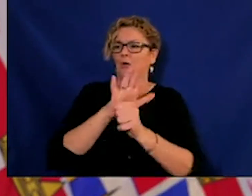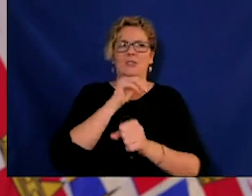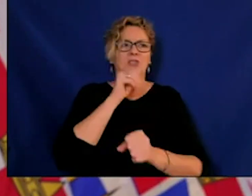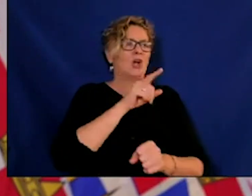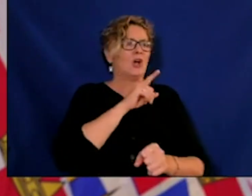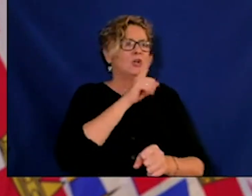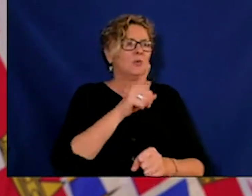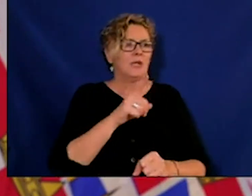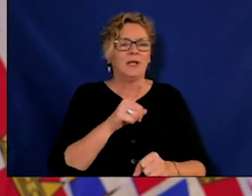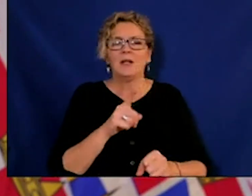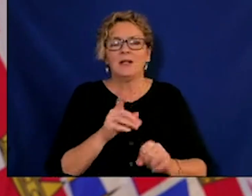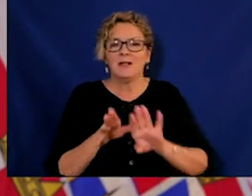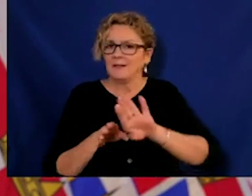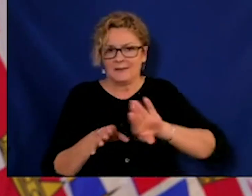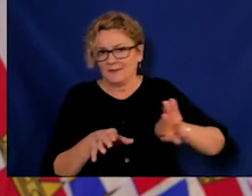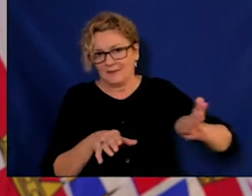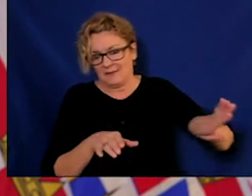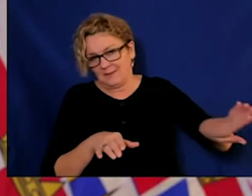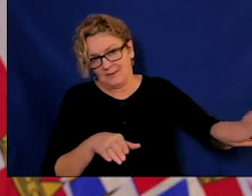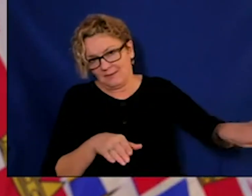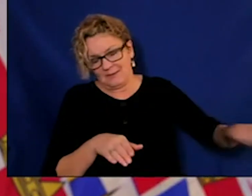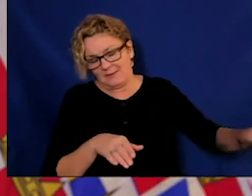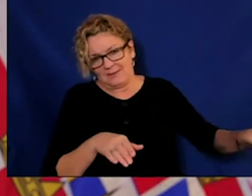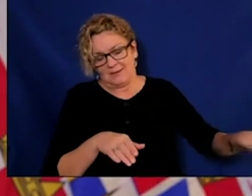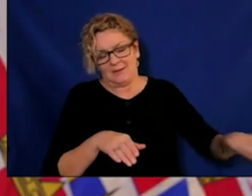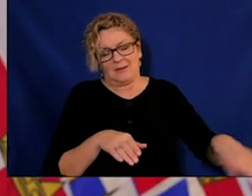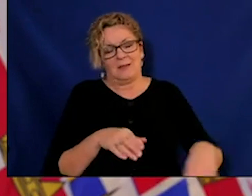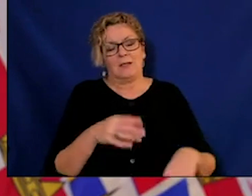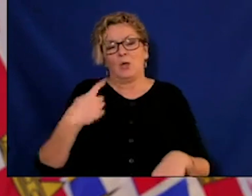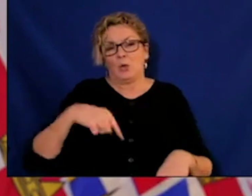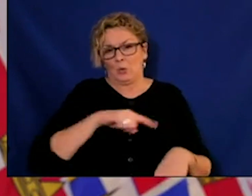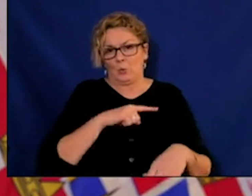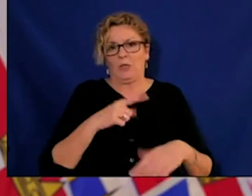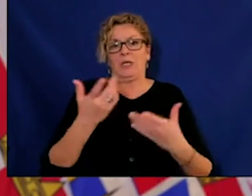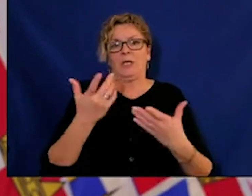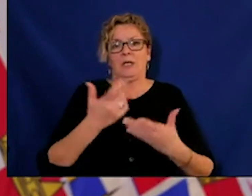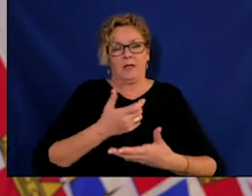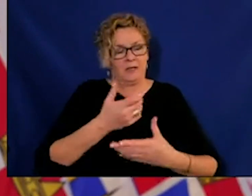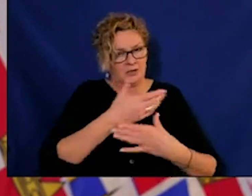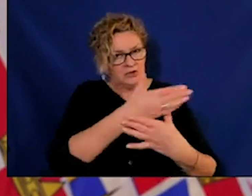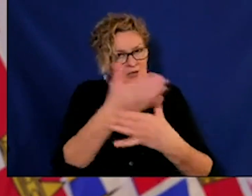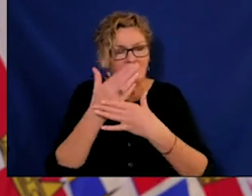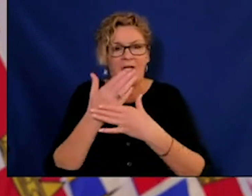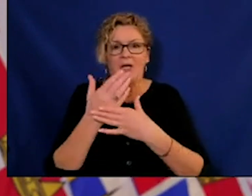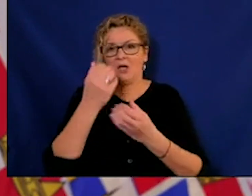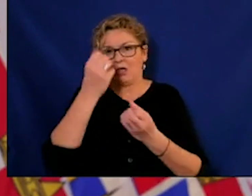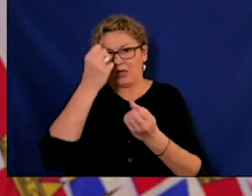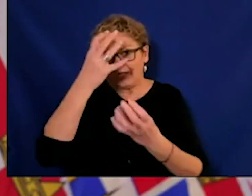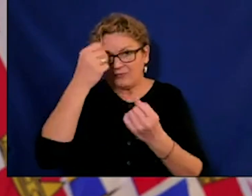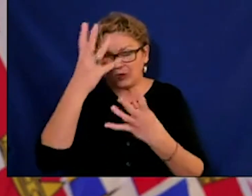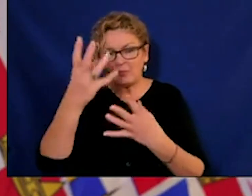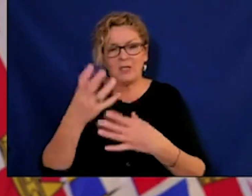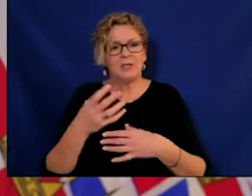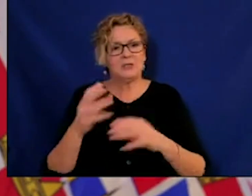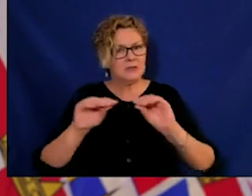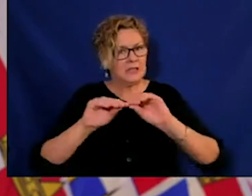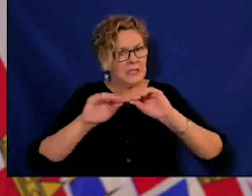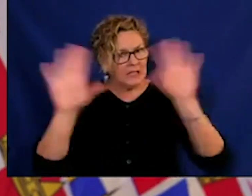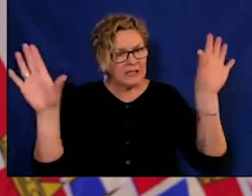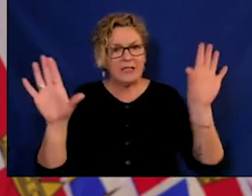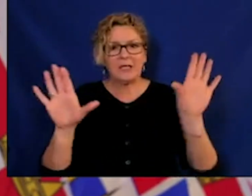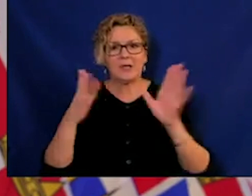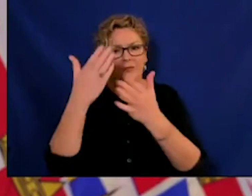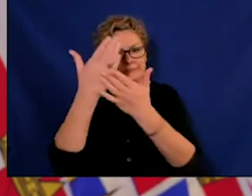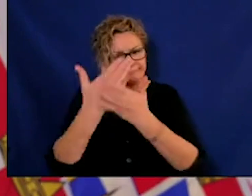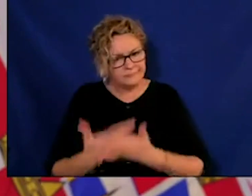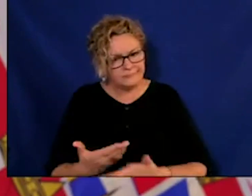this is. And we do share the information. As you know, we've presented the modeling in detail. We've presented the maps